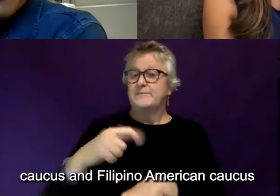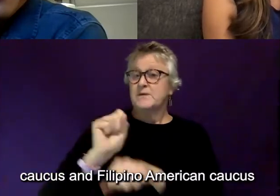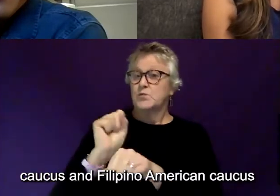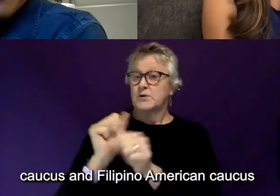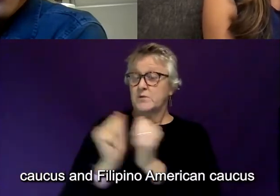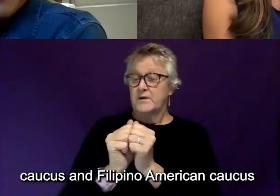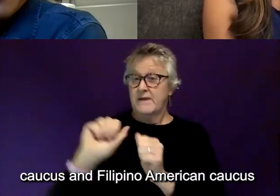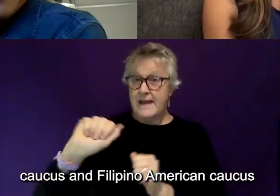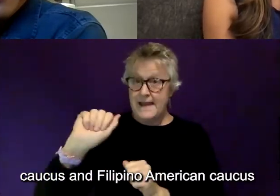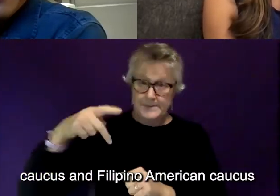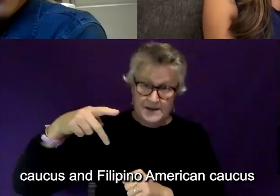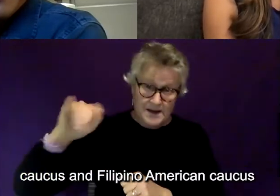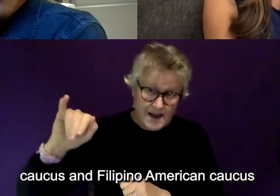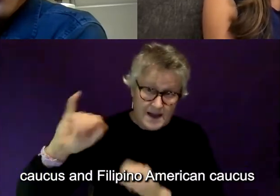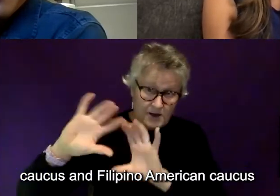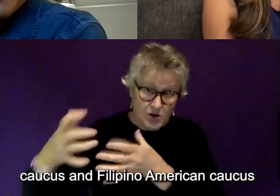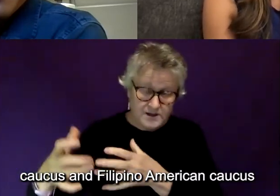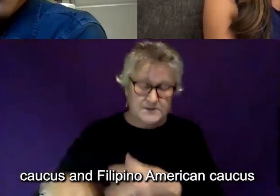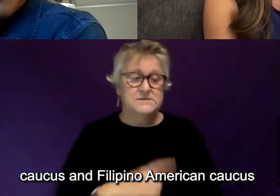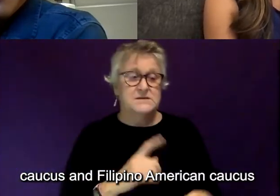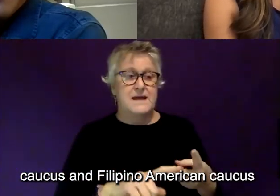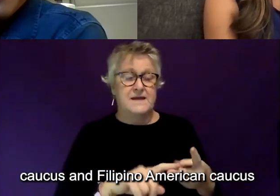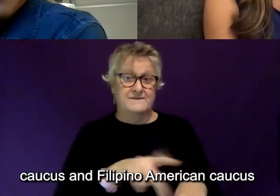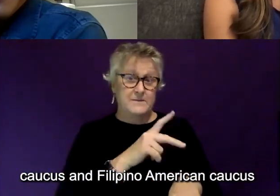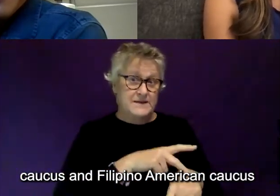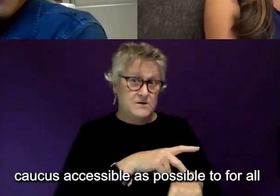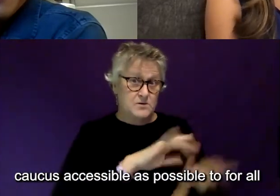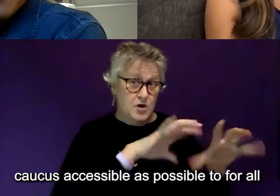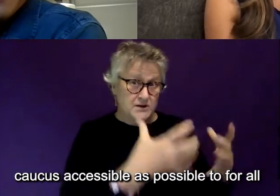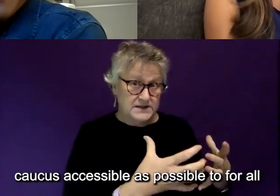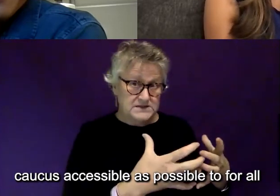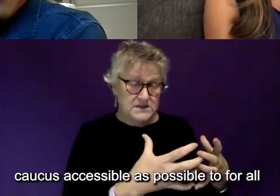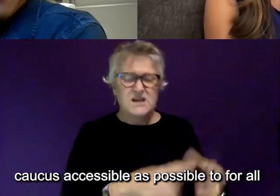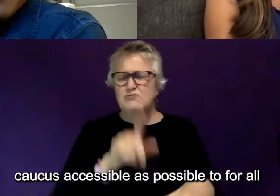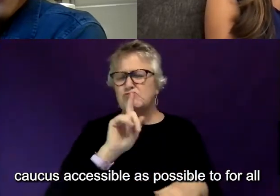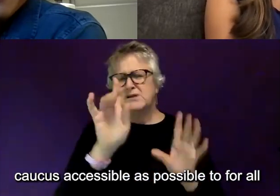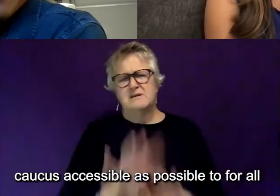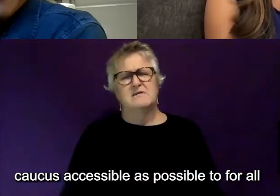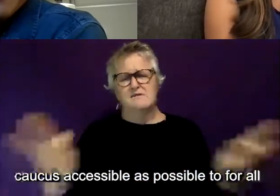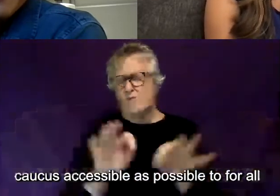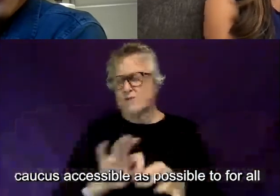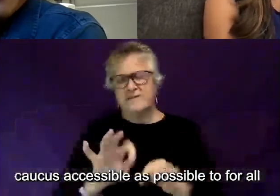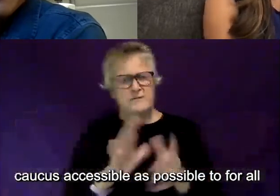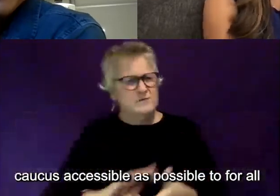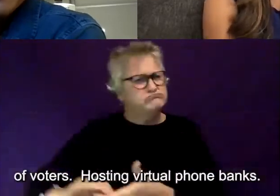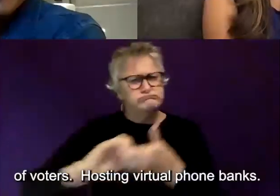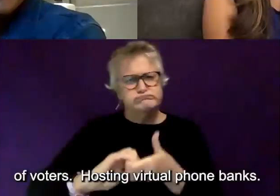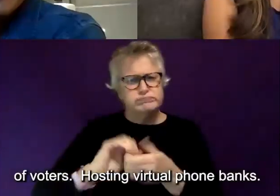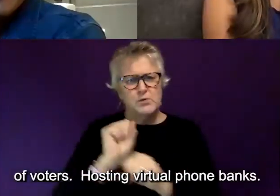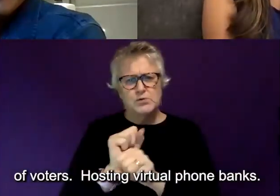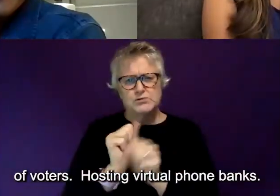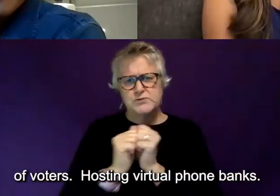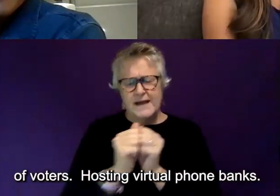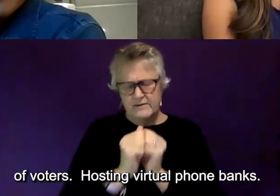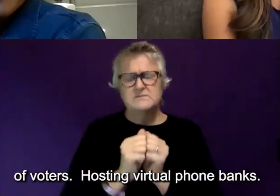and the Filipino-American caucus, this partnership is really important to make it as accessible as possible for all of our voters. So